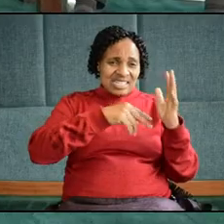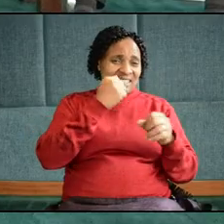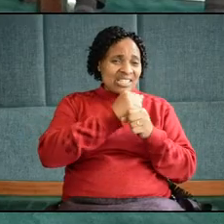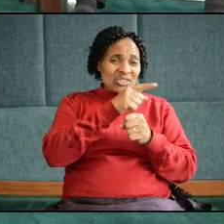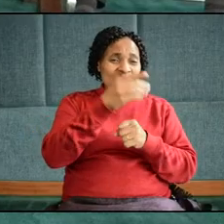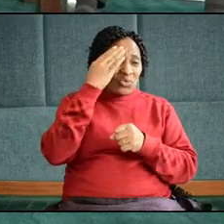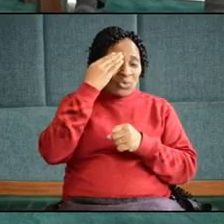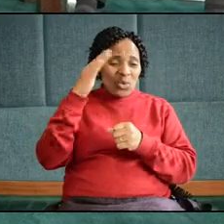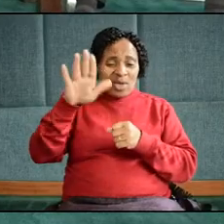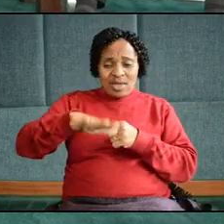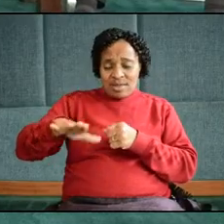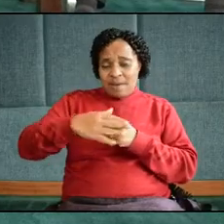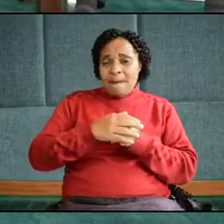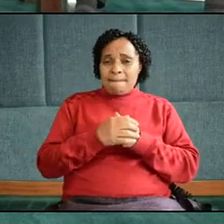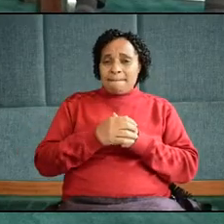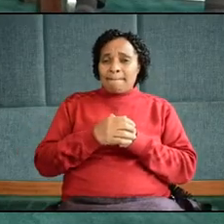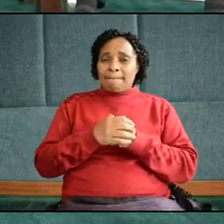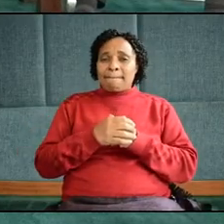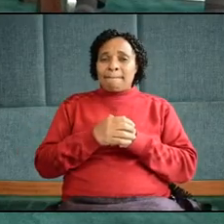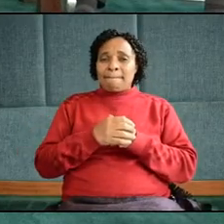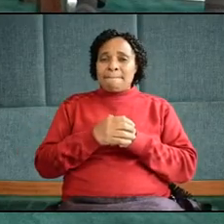section.